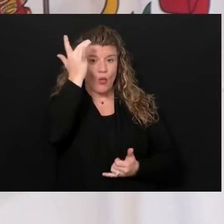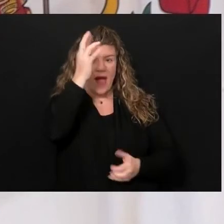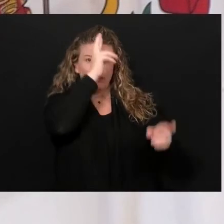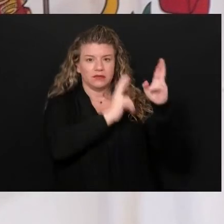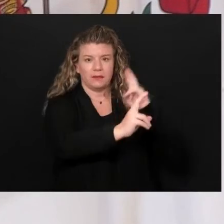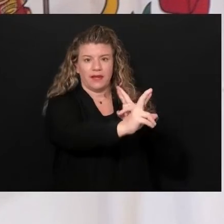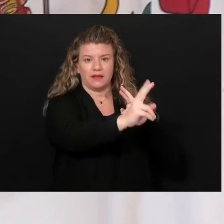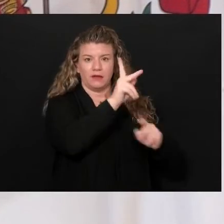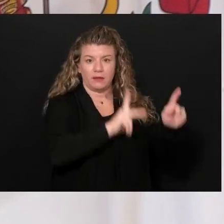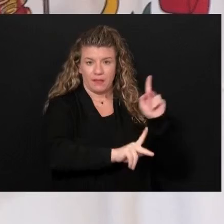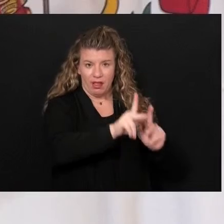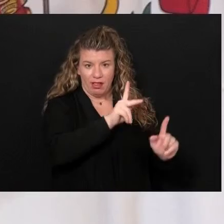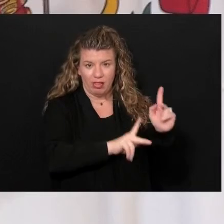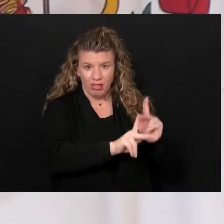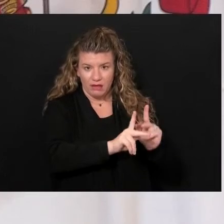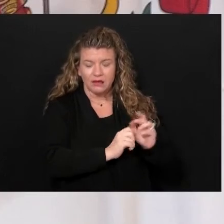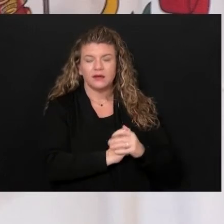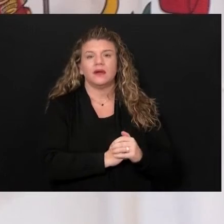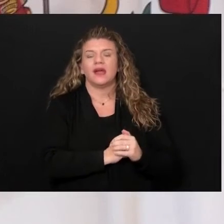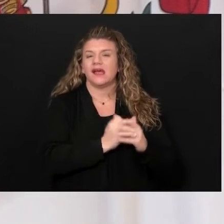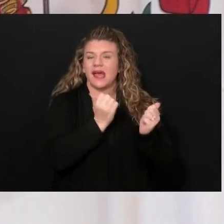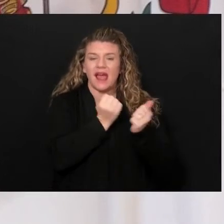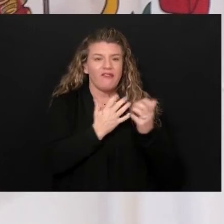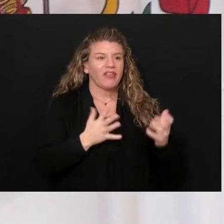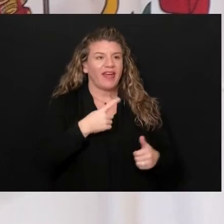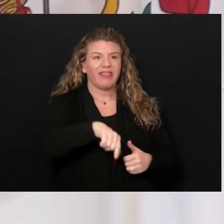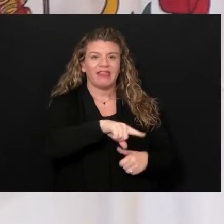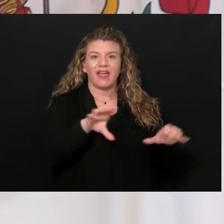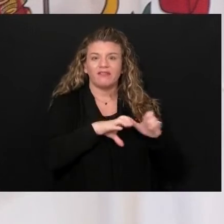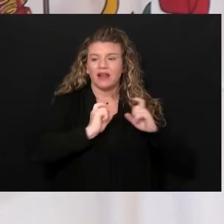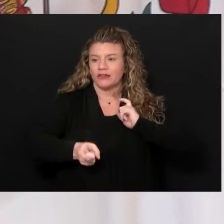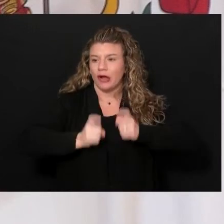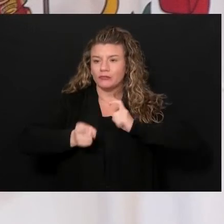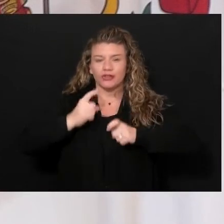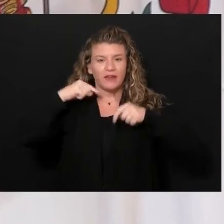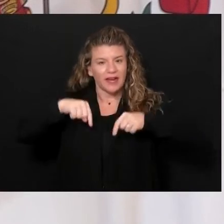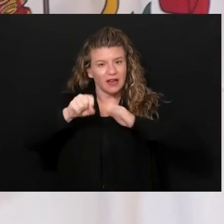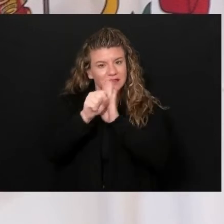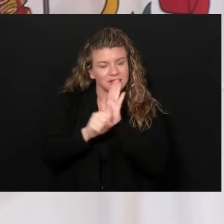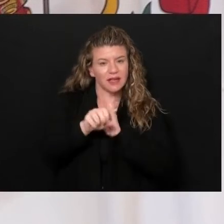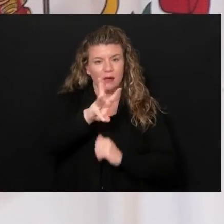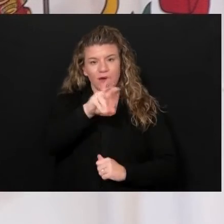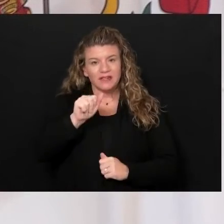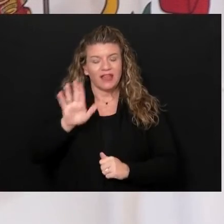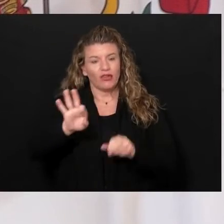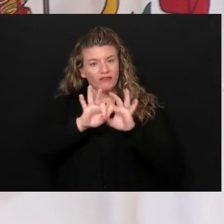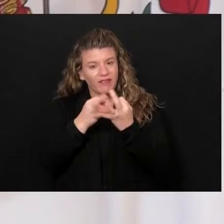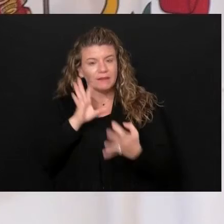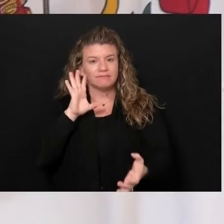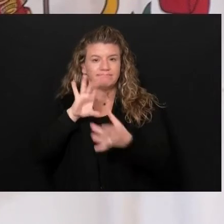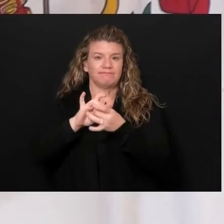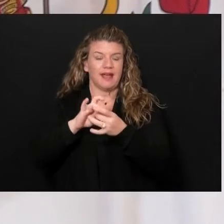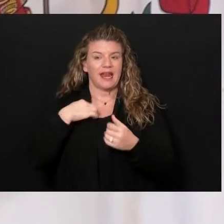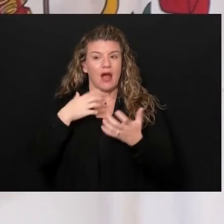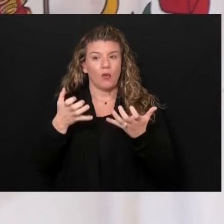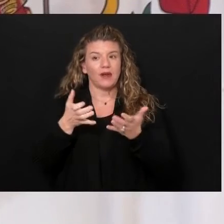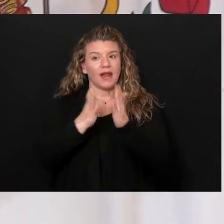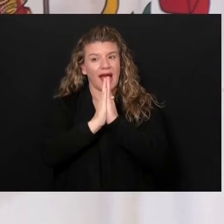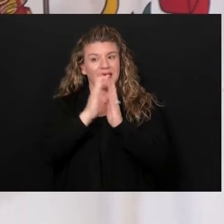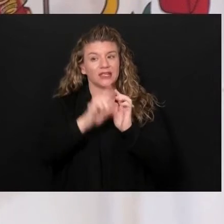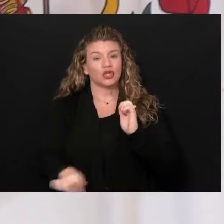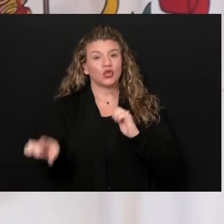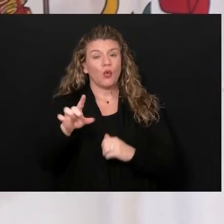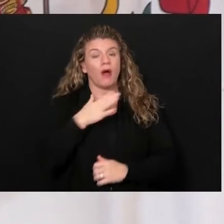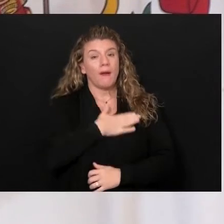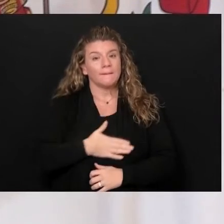people and all the incredible contributions that they've given to West Virginia and all their families, and I ask that you'll